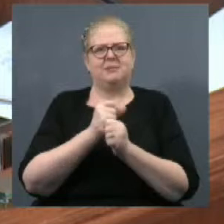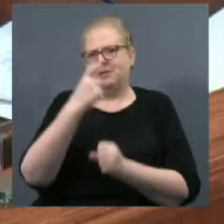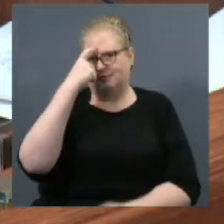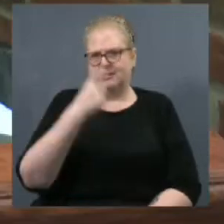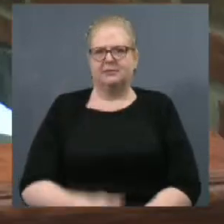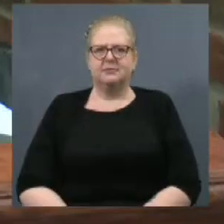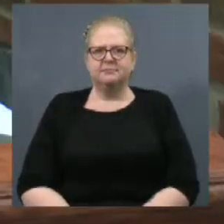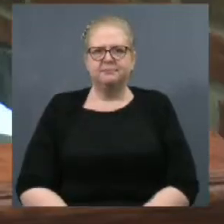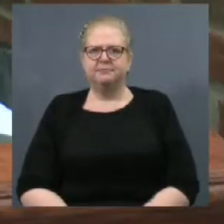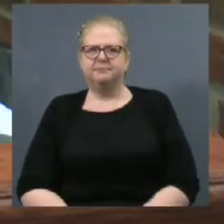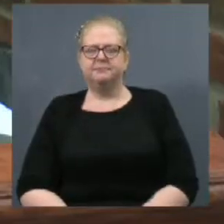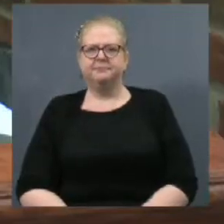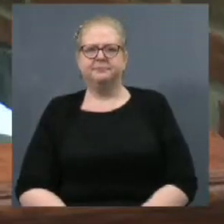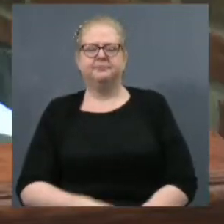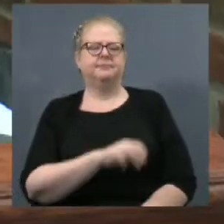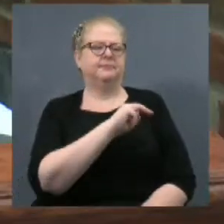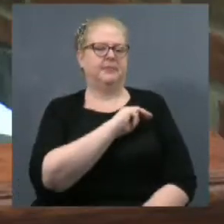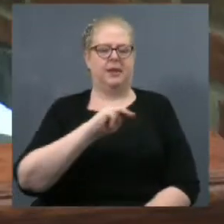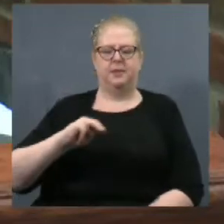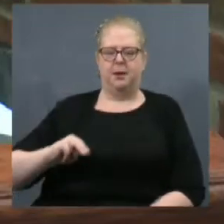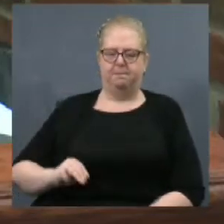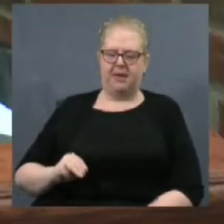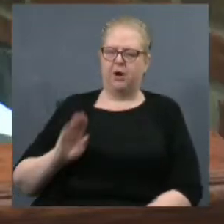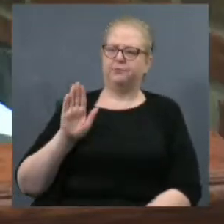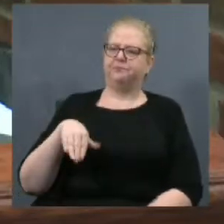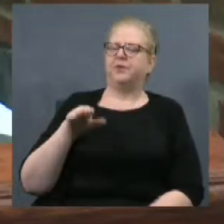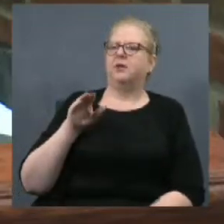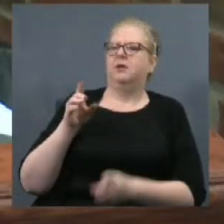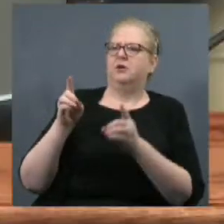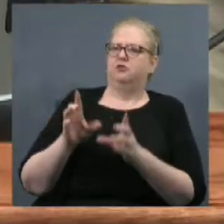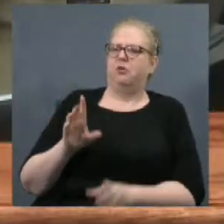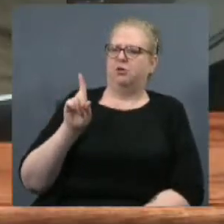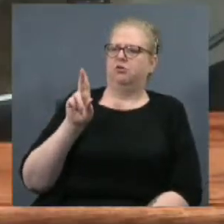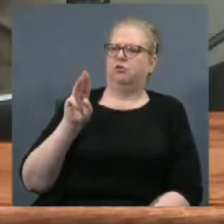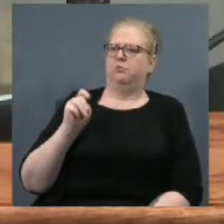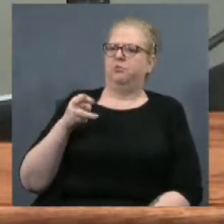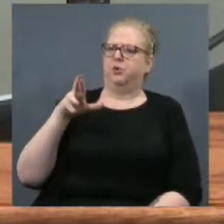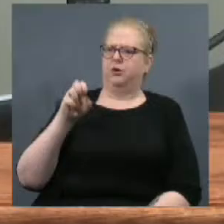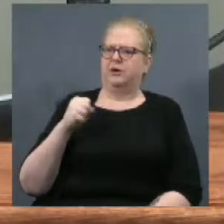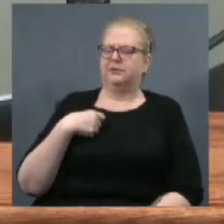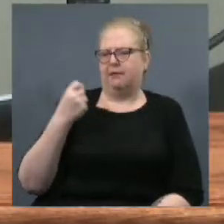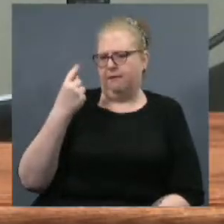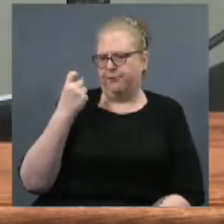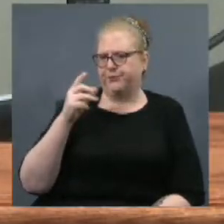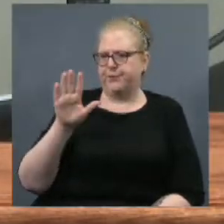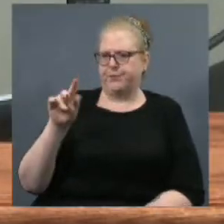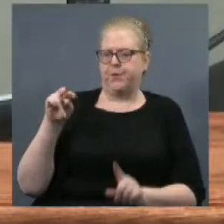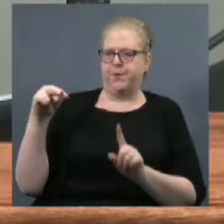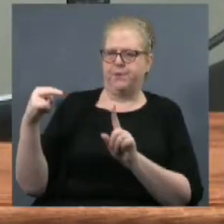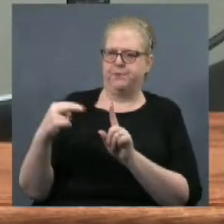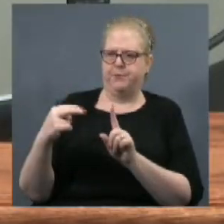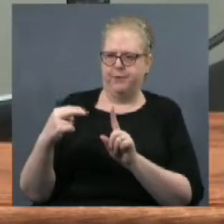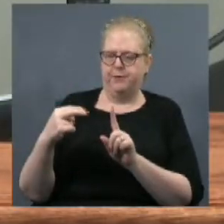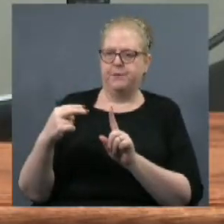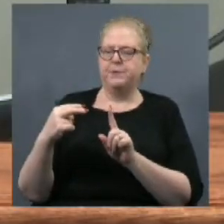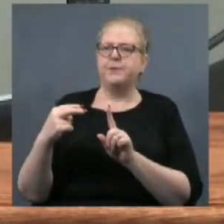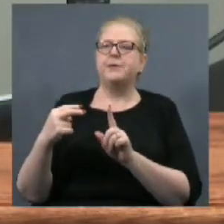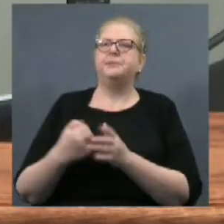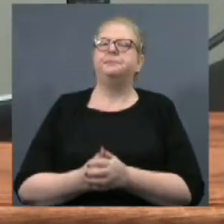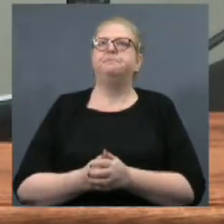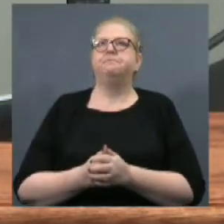Director Capiers, I totally understand where you're coming from. I think the best way, and it may not be the correct way,